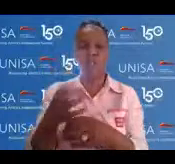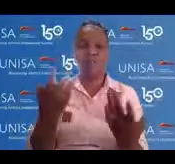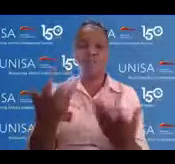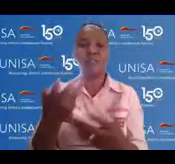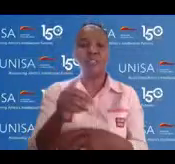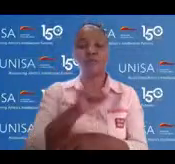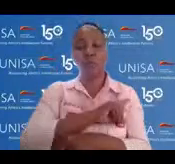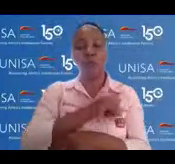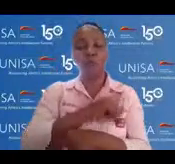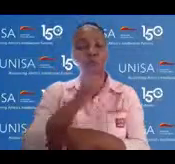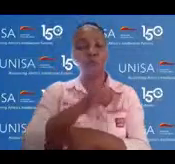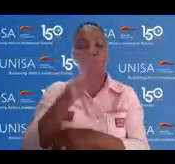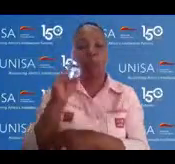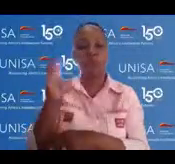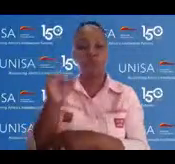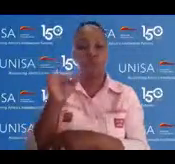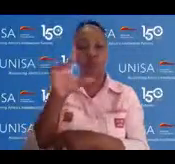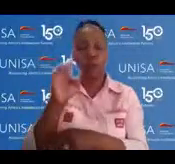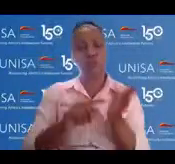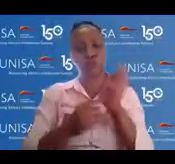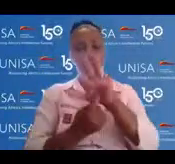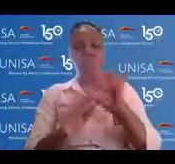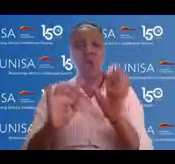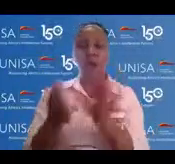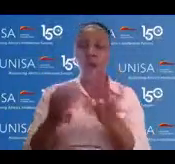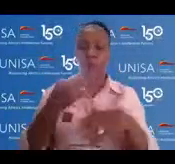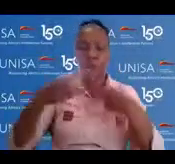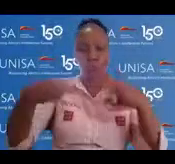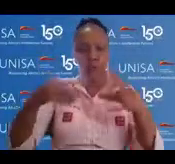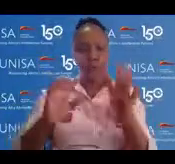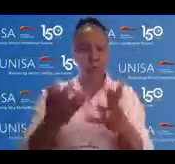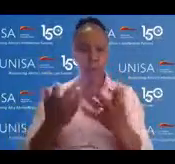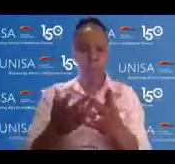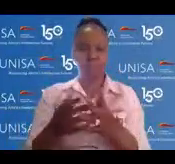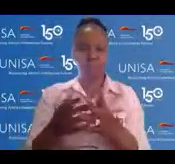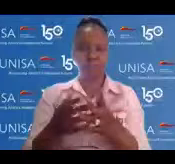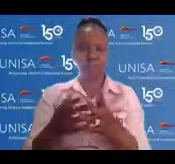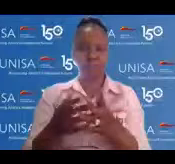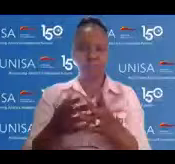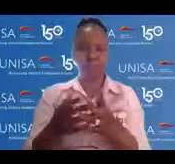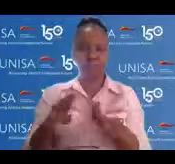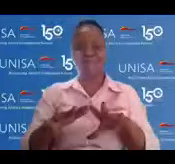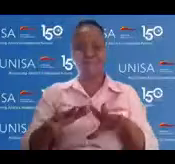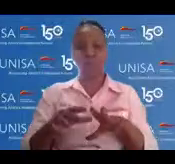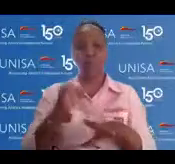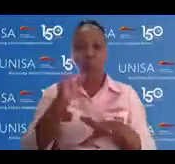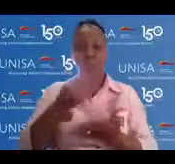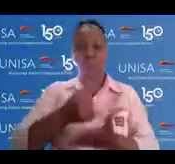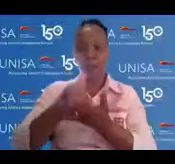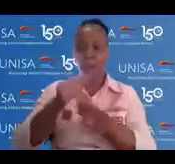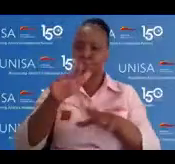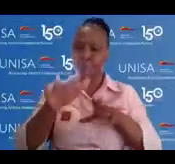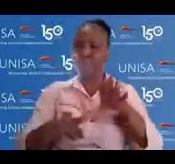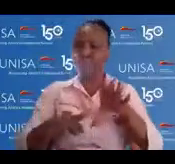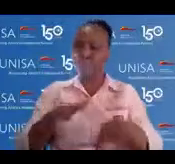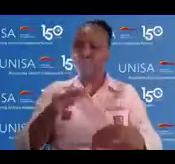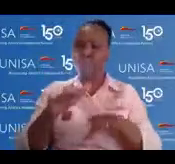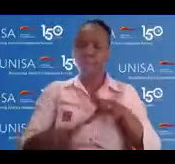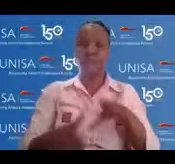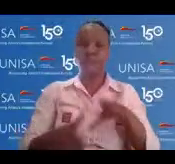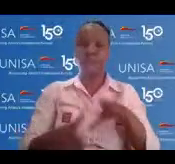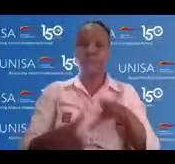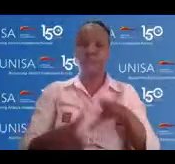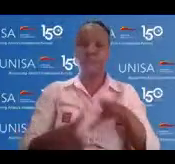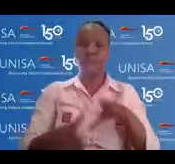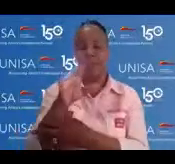going to show you exactly how it works. So don't panic. We're going to take you step by step. Then Erica's going to come in with the